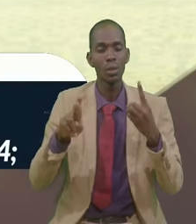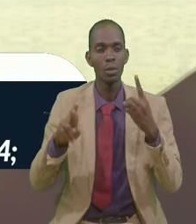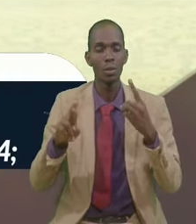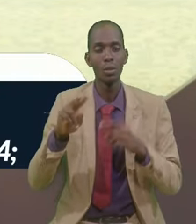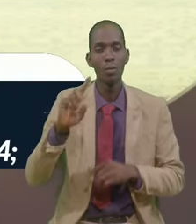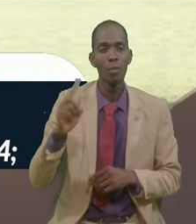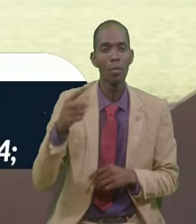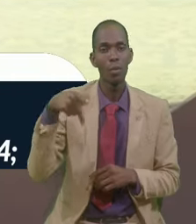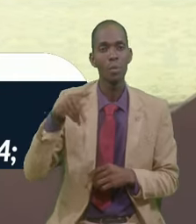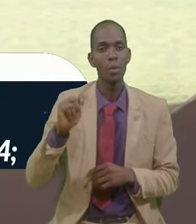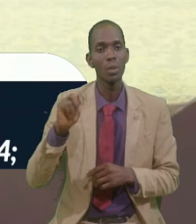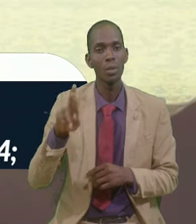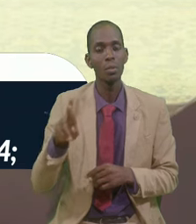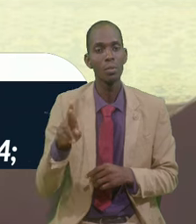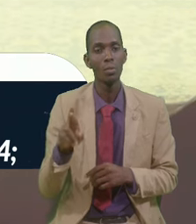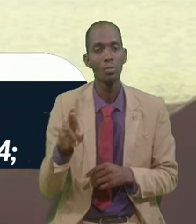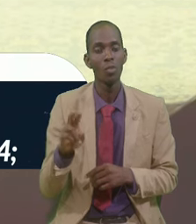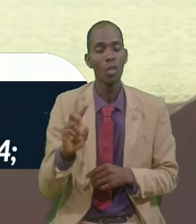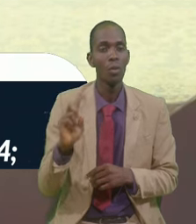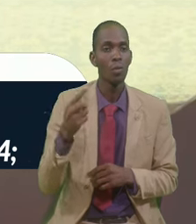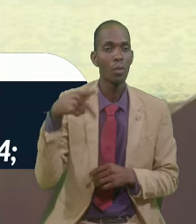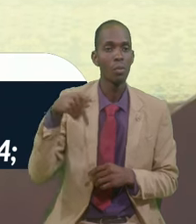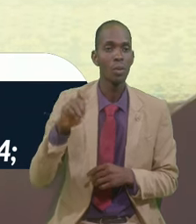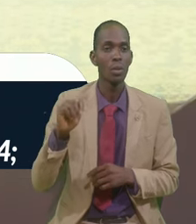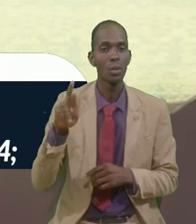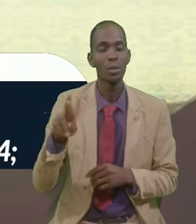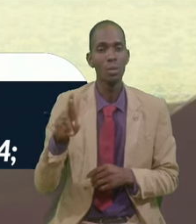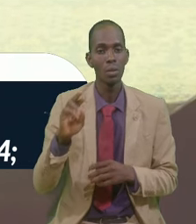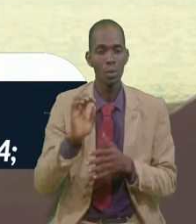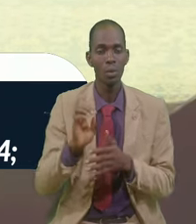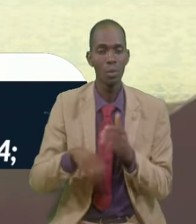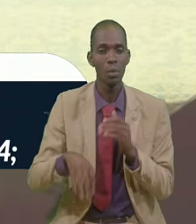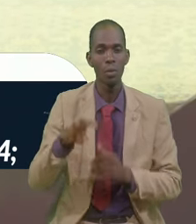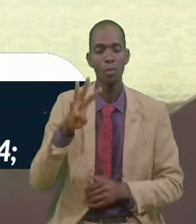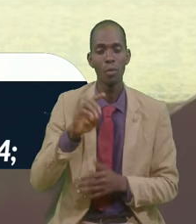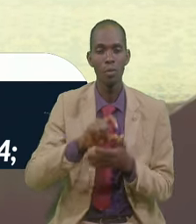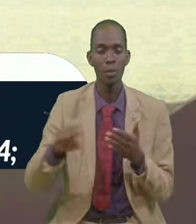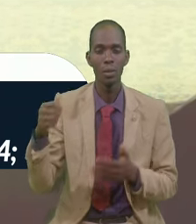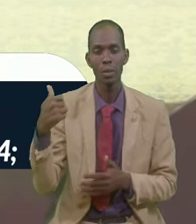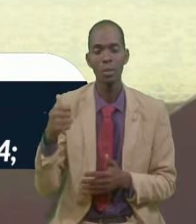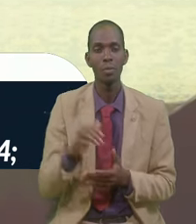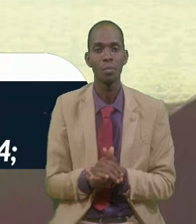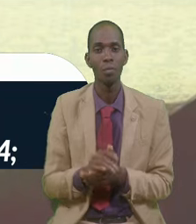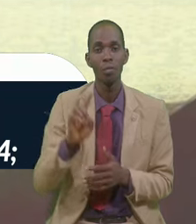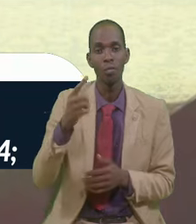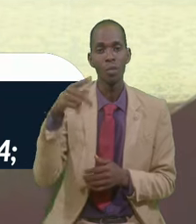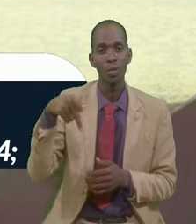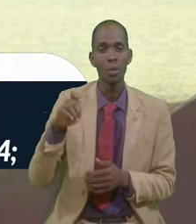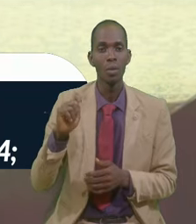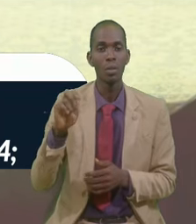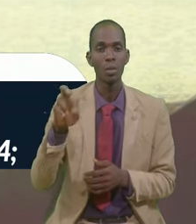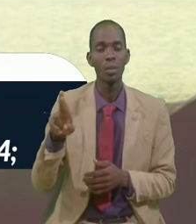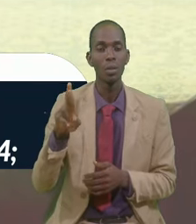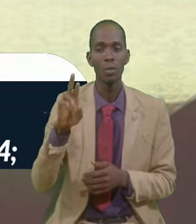am reading from chapter 4. 1 Peter chapter 4, and we're looking at verse 10. 1 Peter